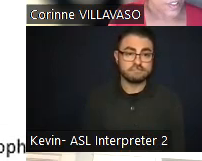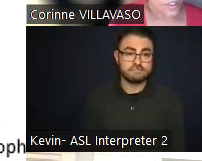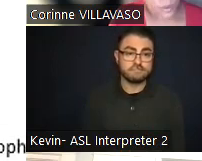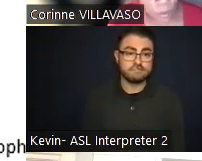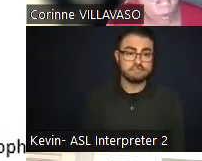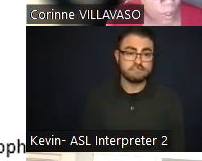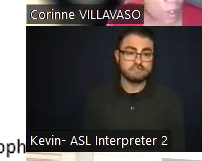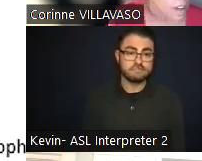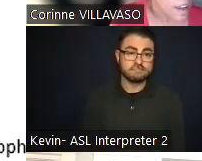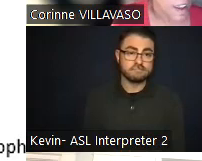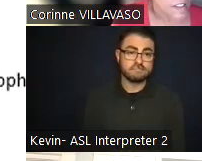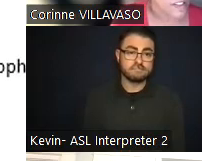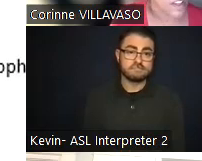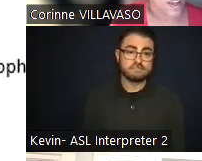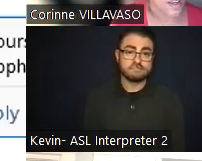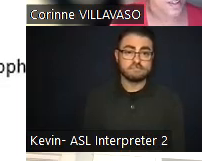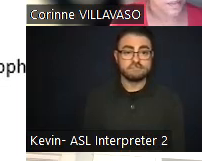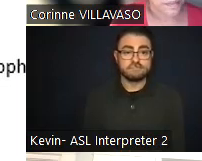Moving to,